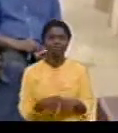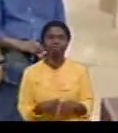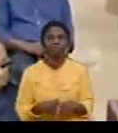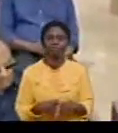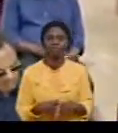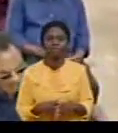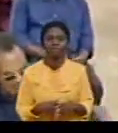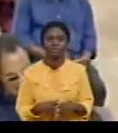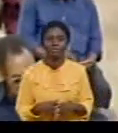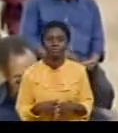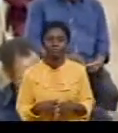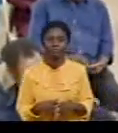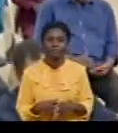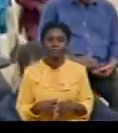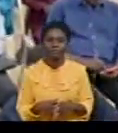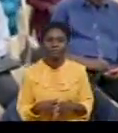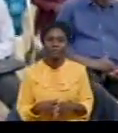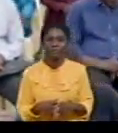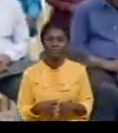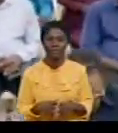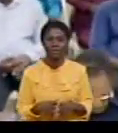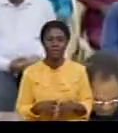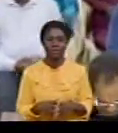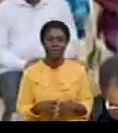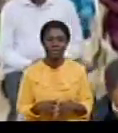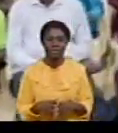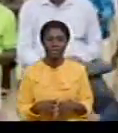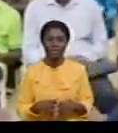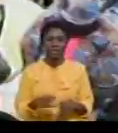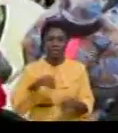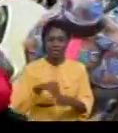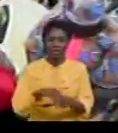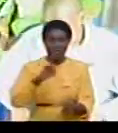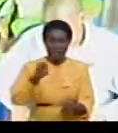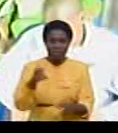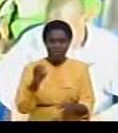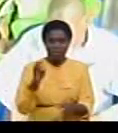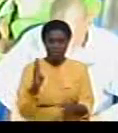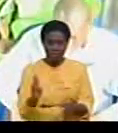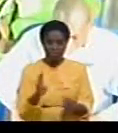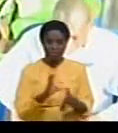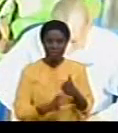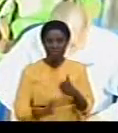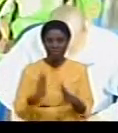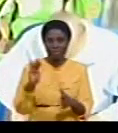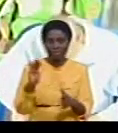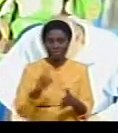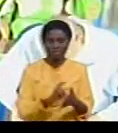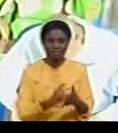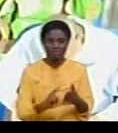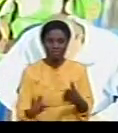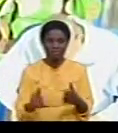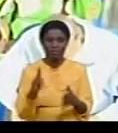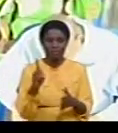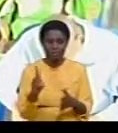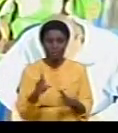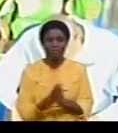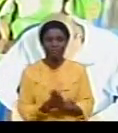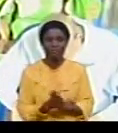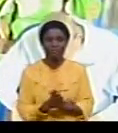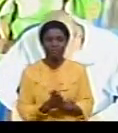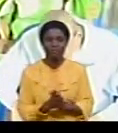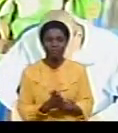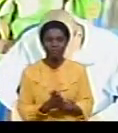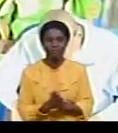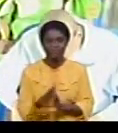chapter 14, verse 1. Job, chapter 14, verse 1.